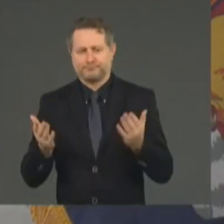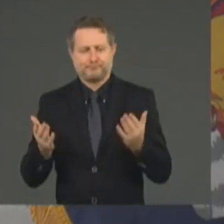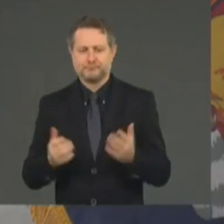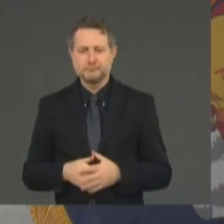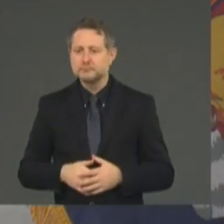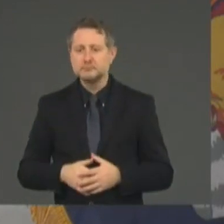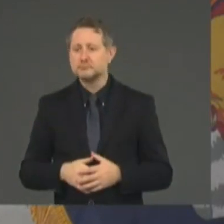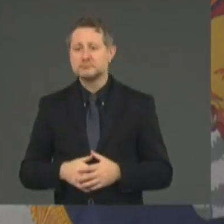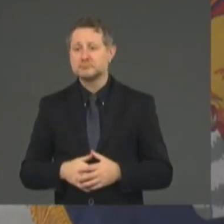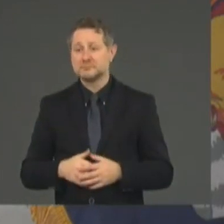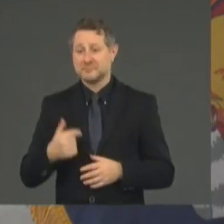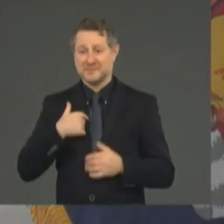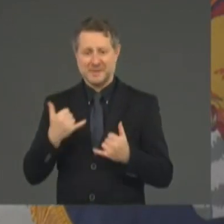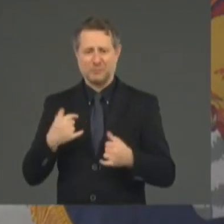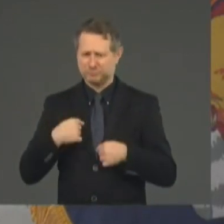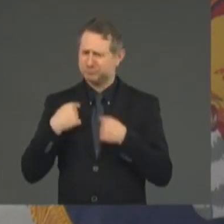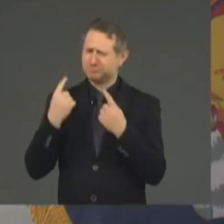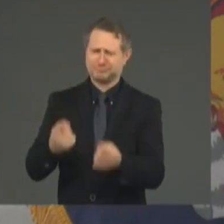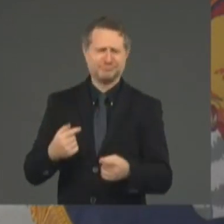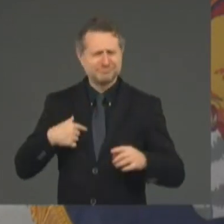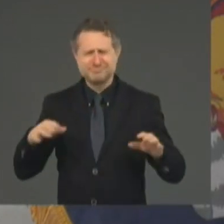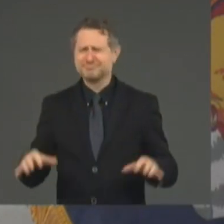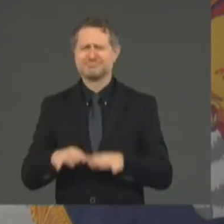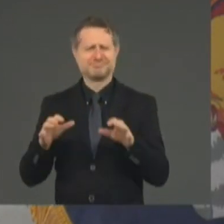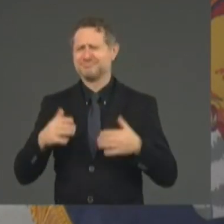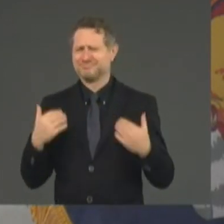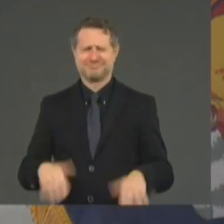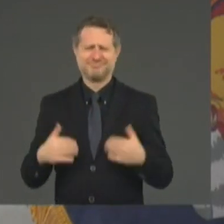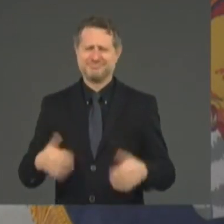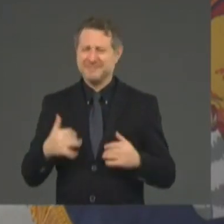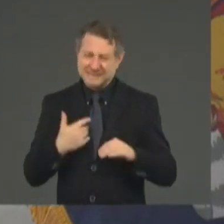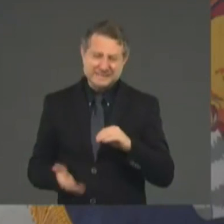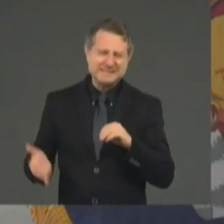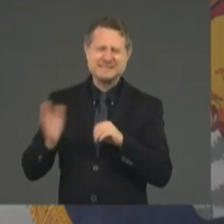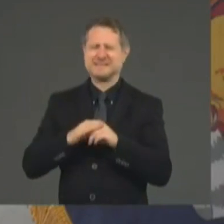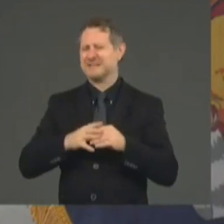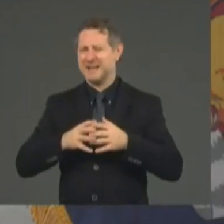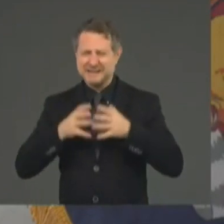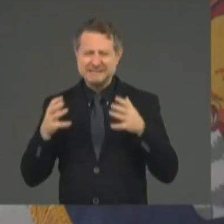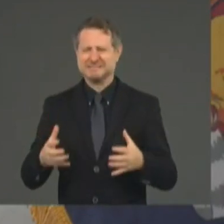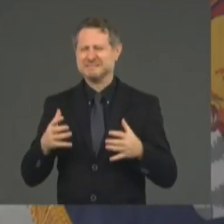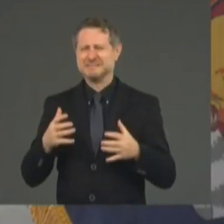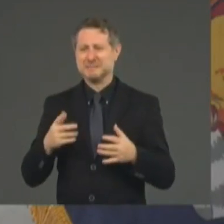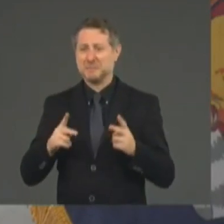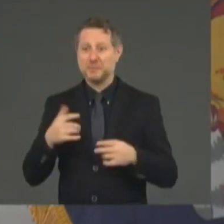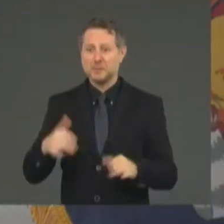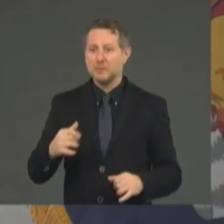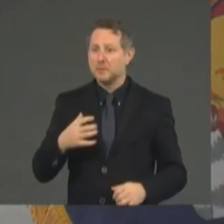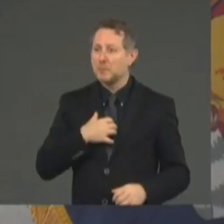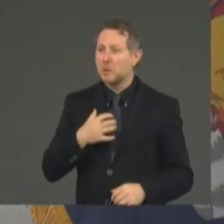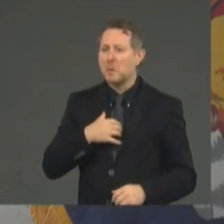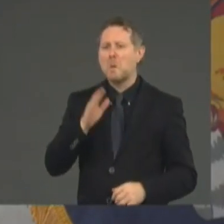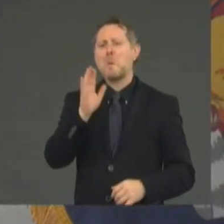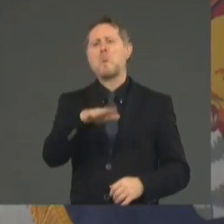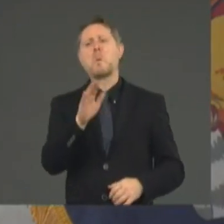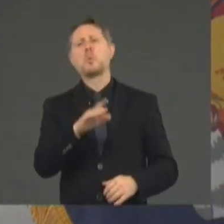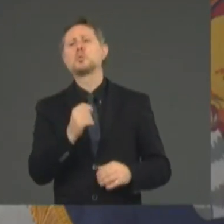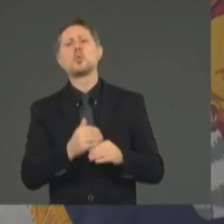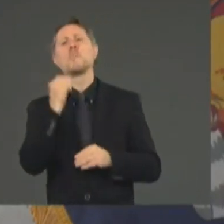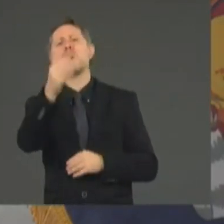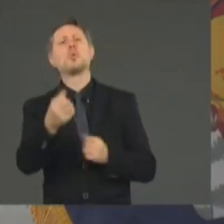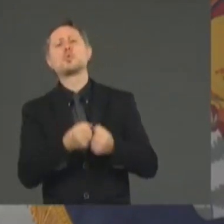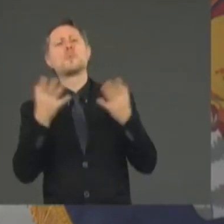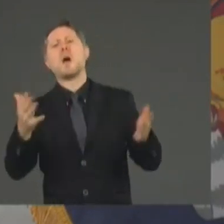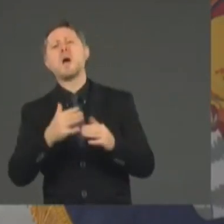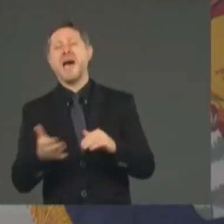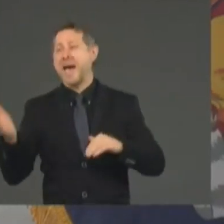And we are doing more. And by the way, now we're doing more. And they're complaining that we're doing more than any other state. You can't have it